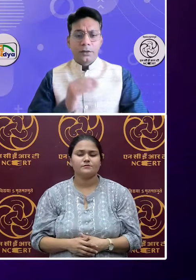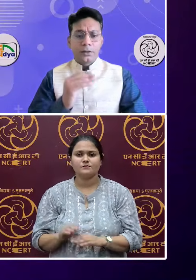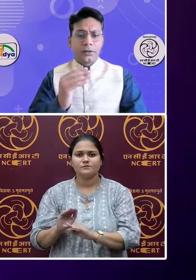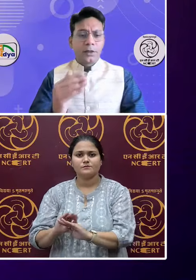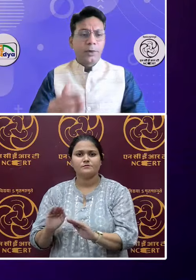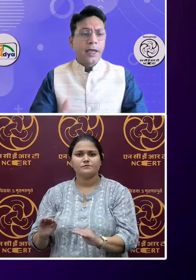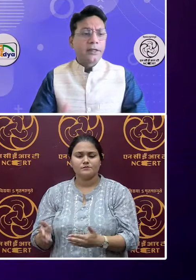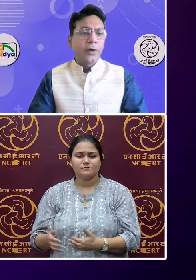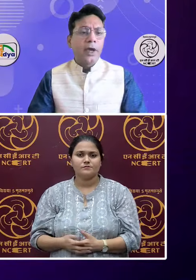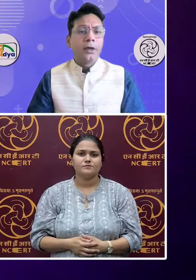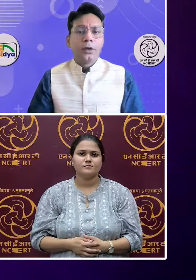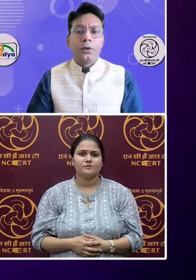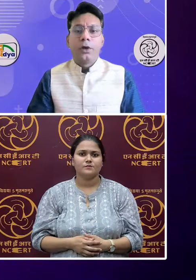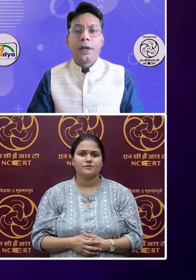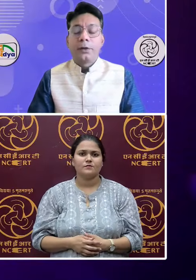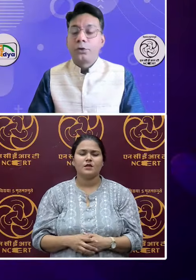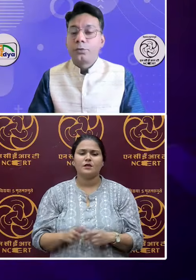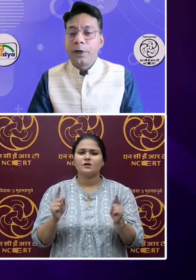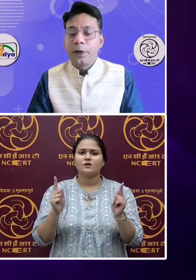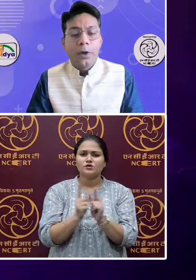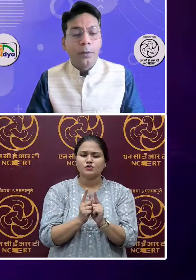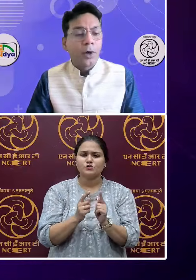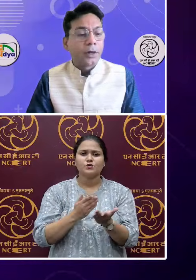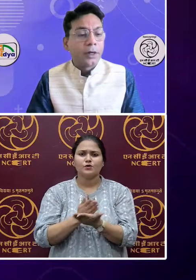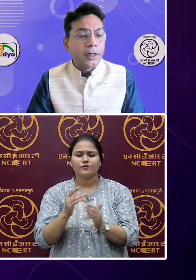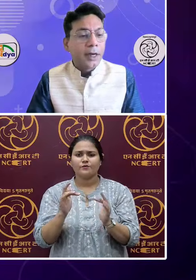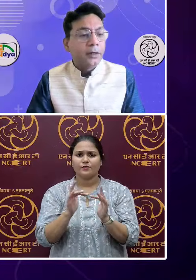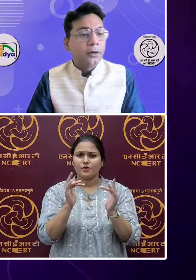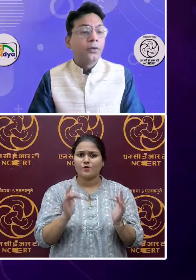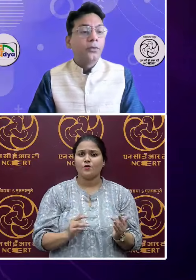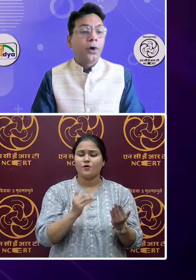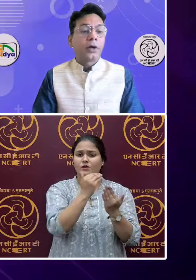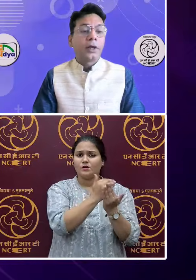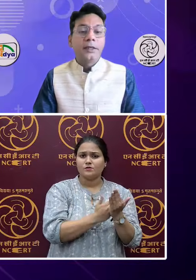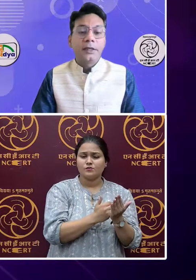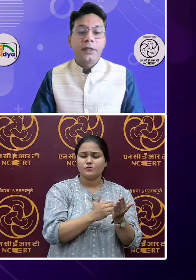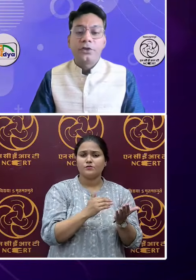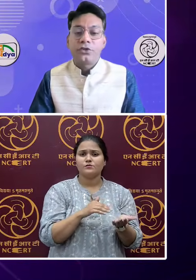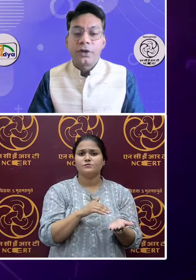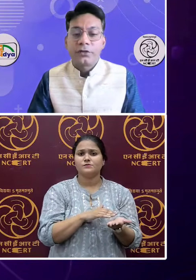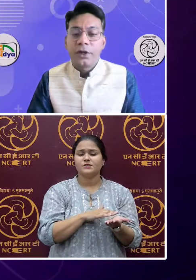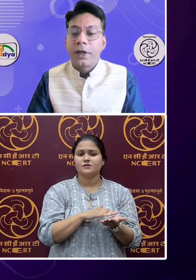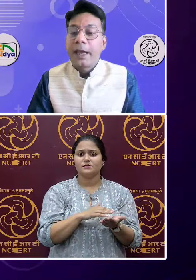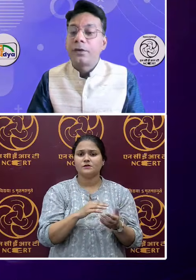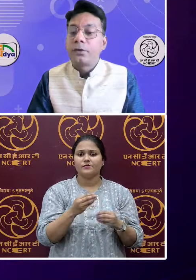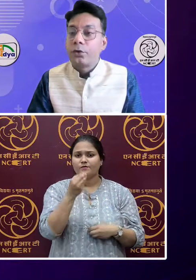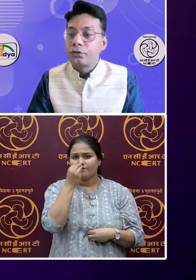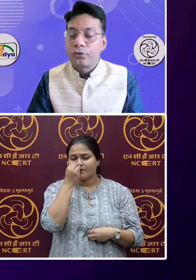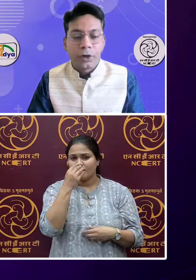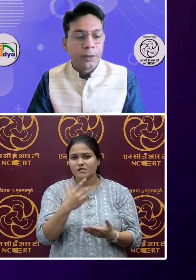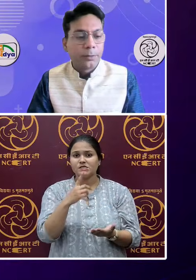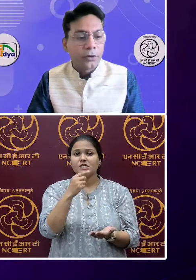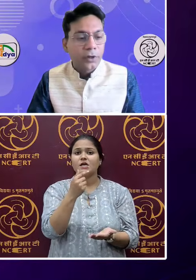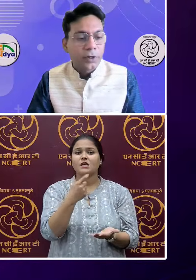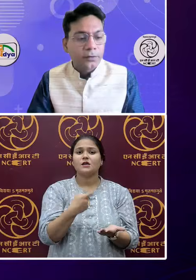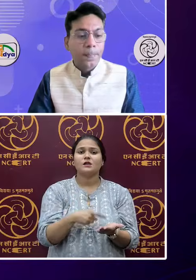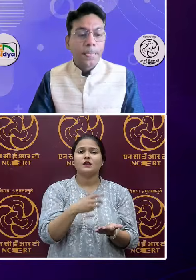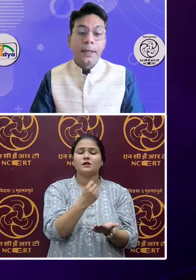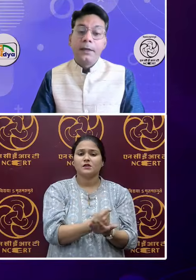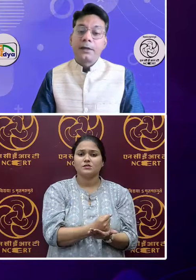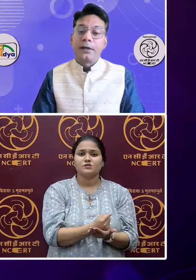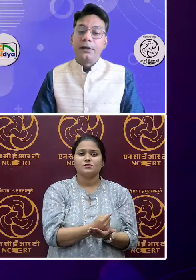In a summarized way, online course platforms are needed for easy registration and course joining